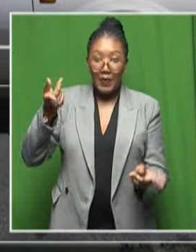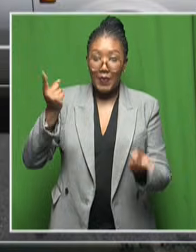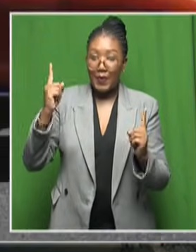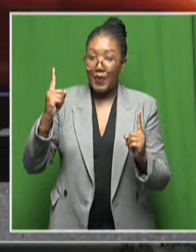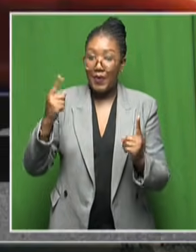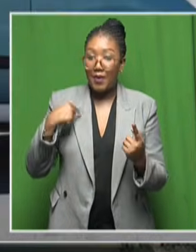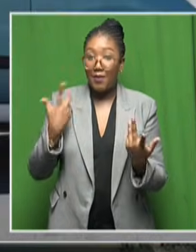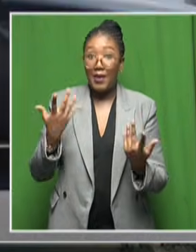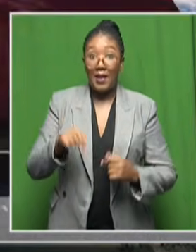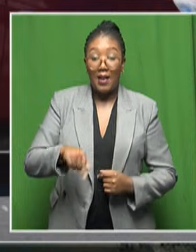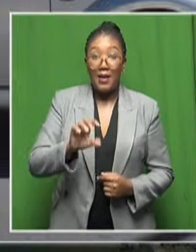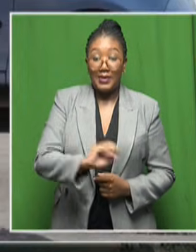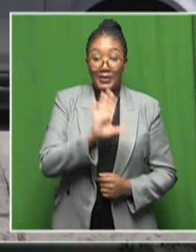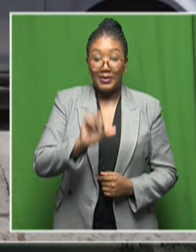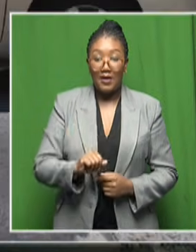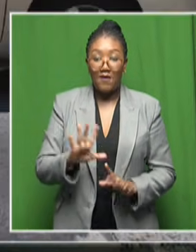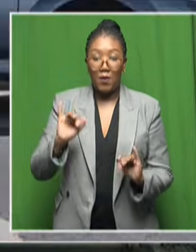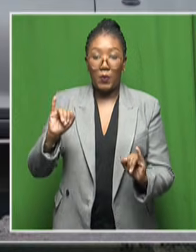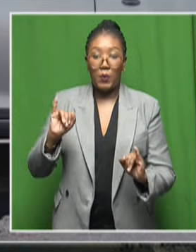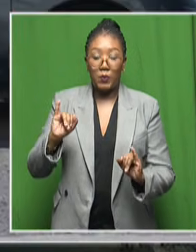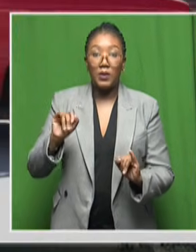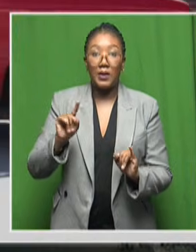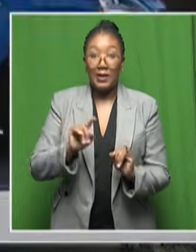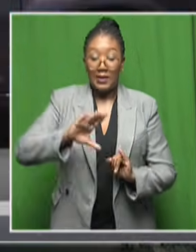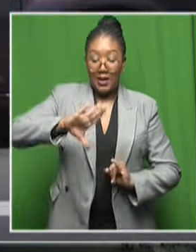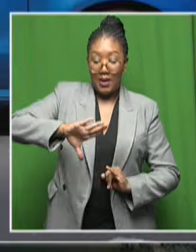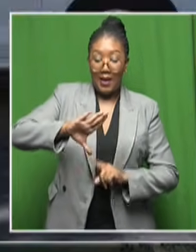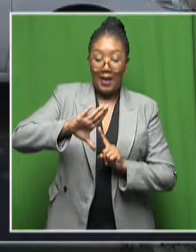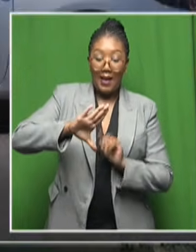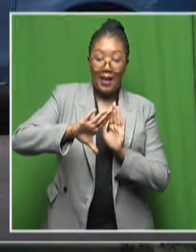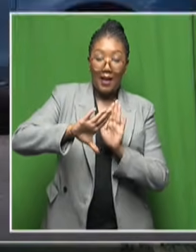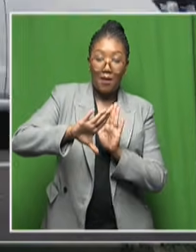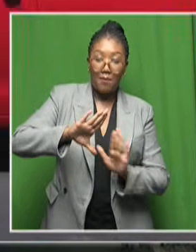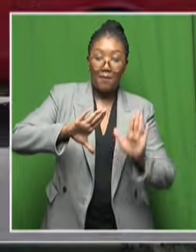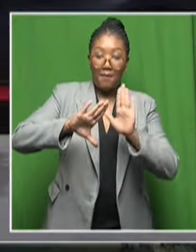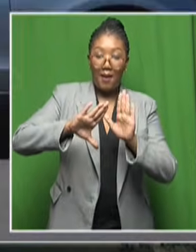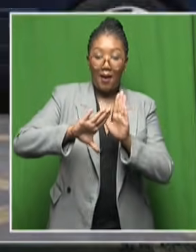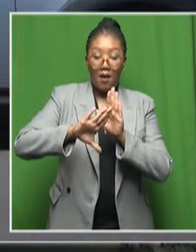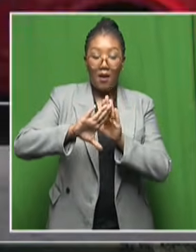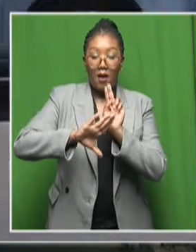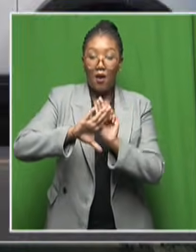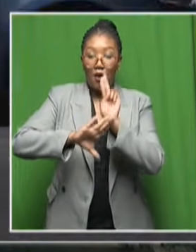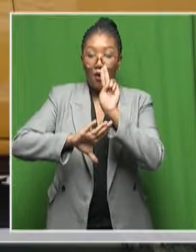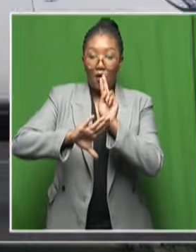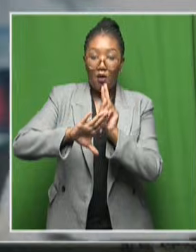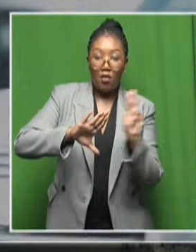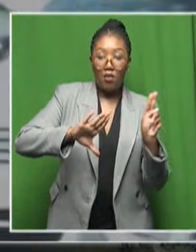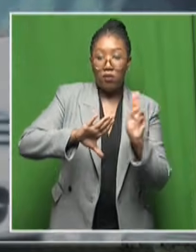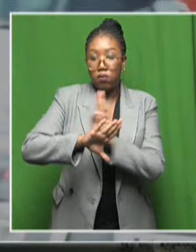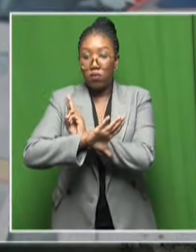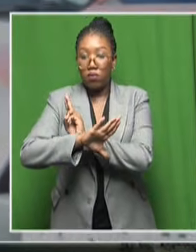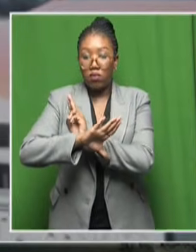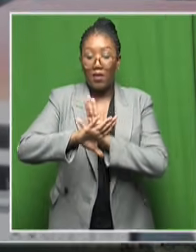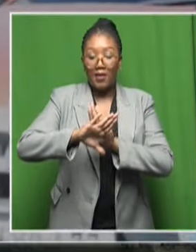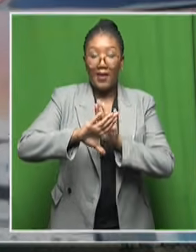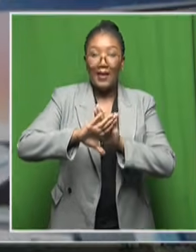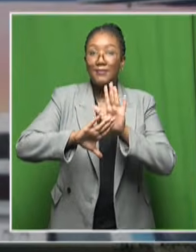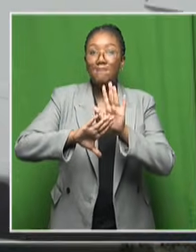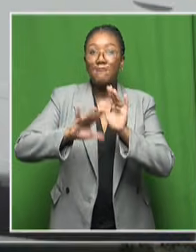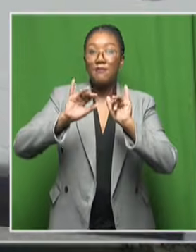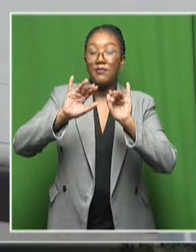sun's radiation is stronger than any other regions globally. And as a result of this, it exposes